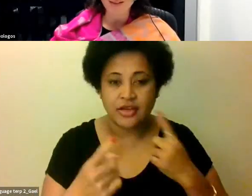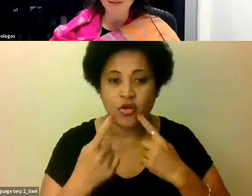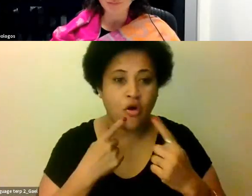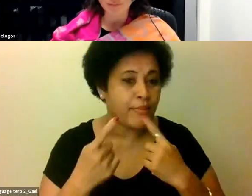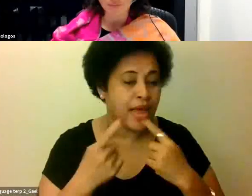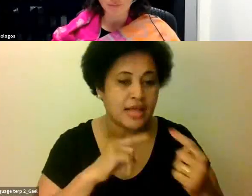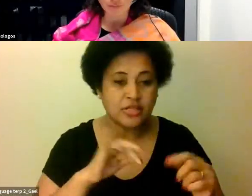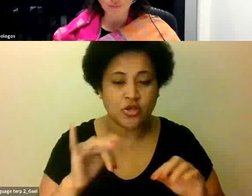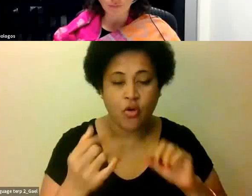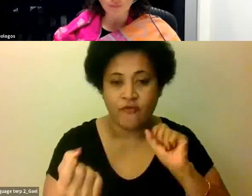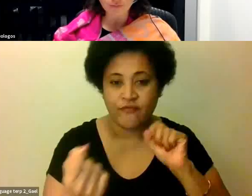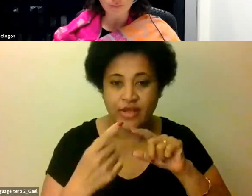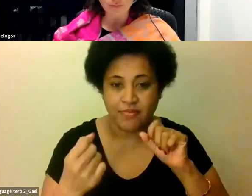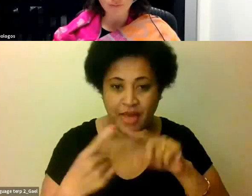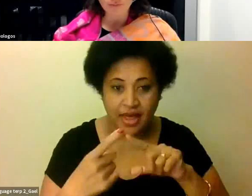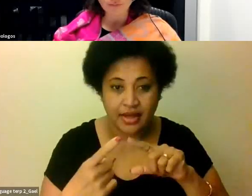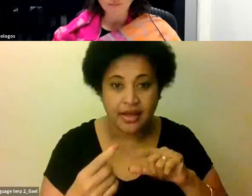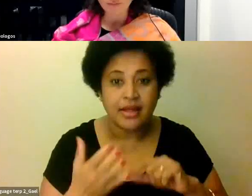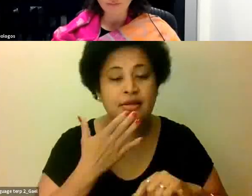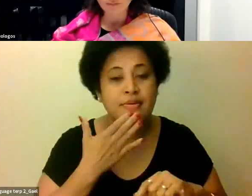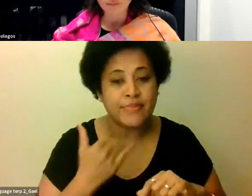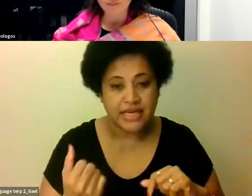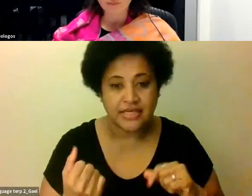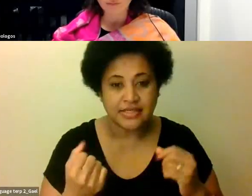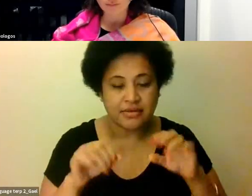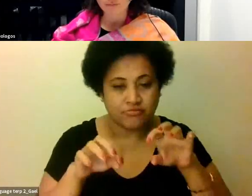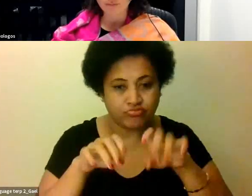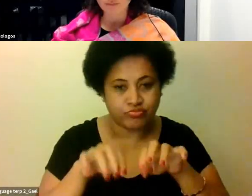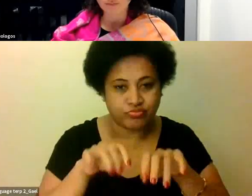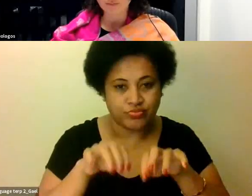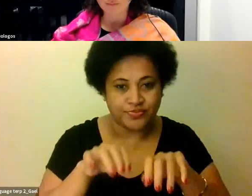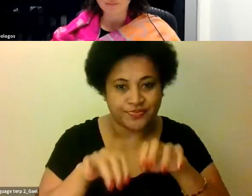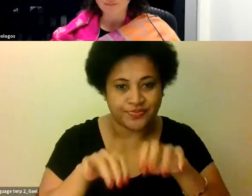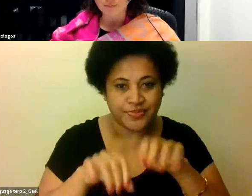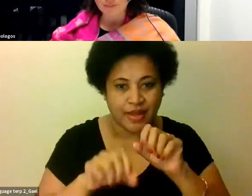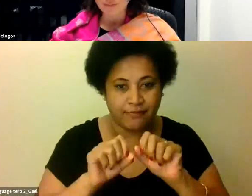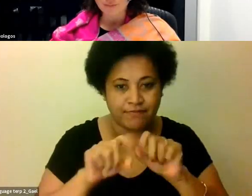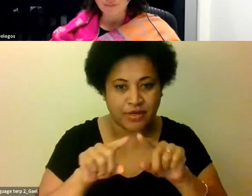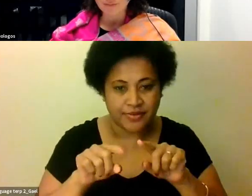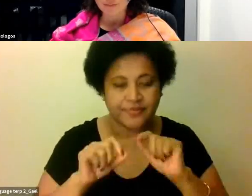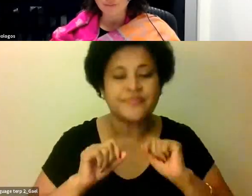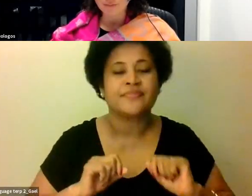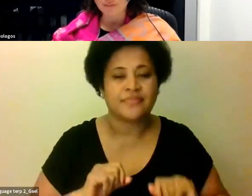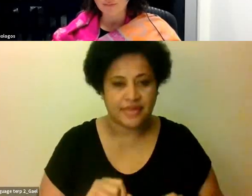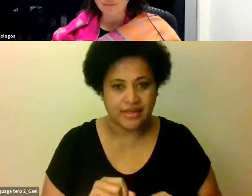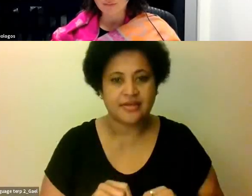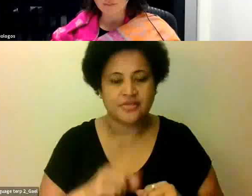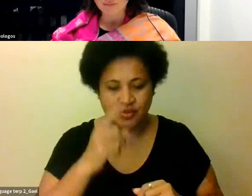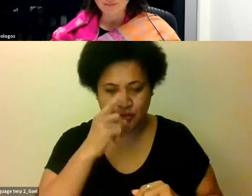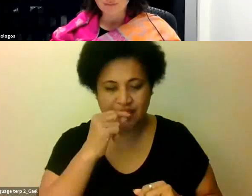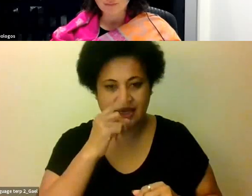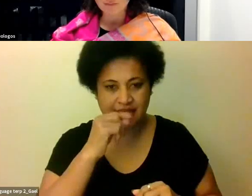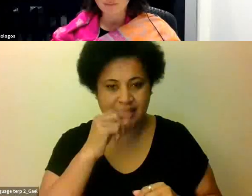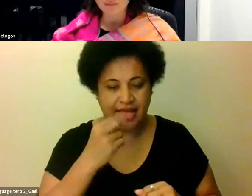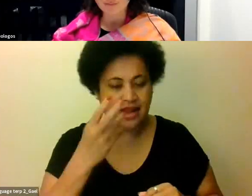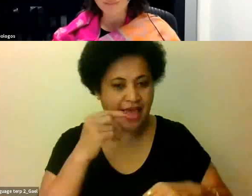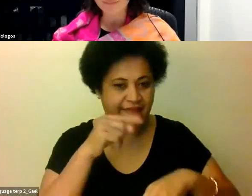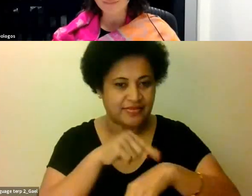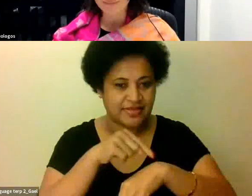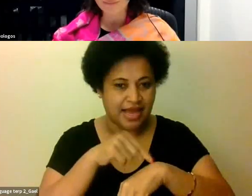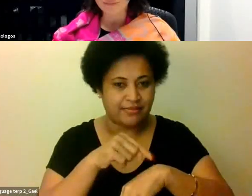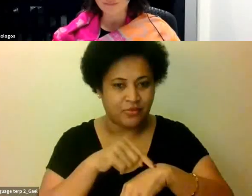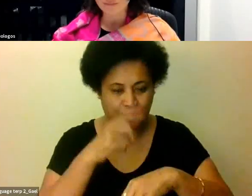for our speakers, to please pop them in the chat or in the Q&A now, so that we still have some time to get to